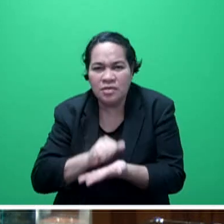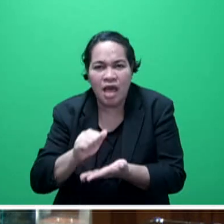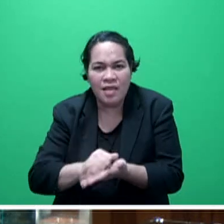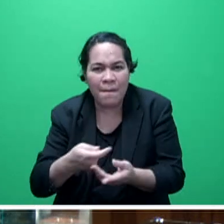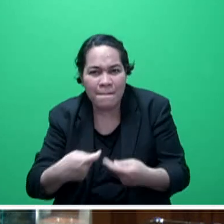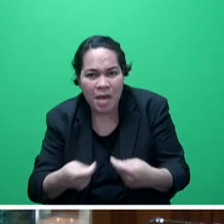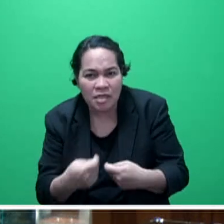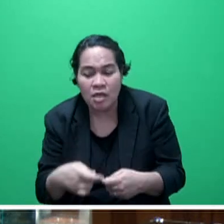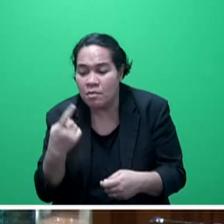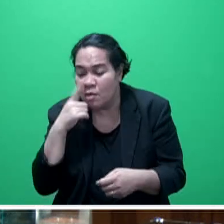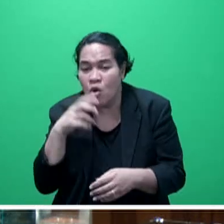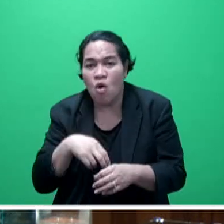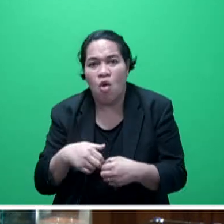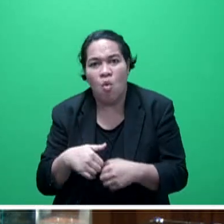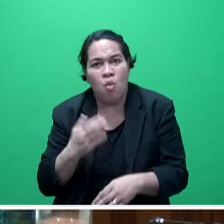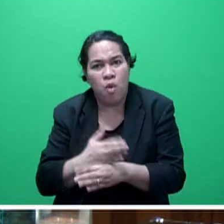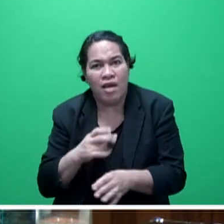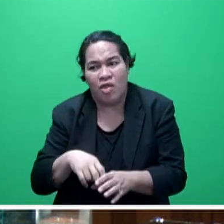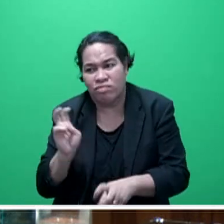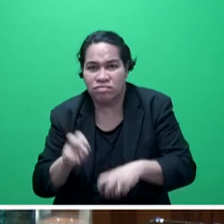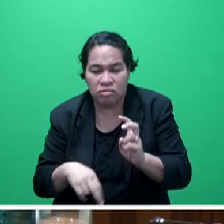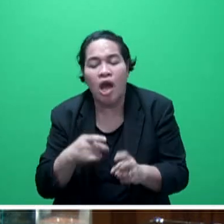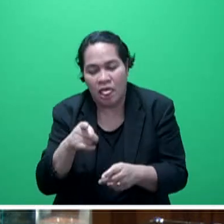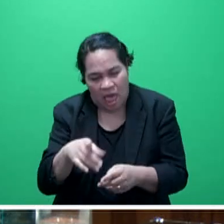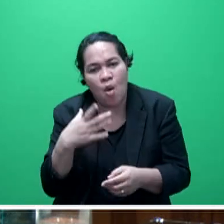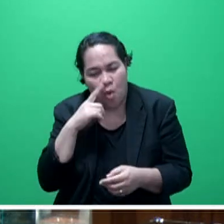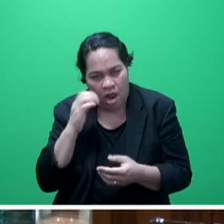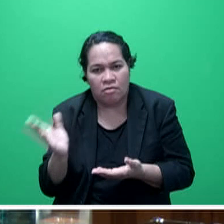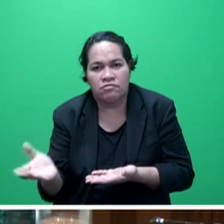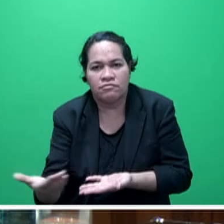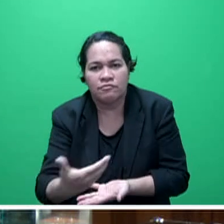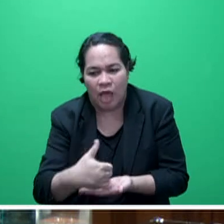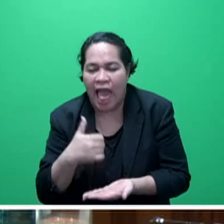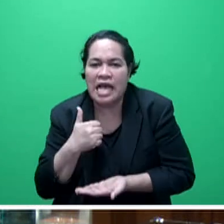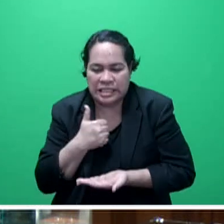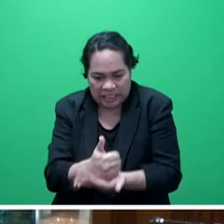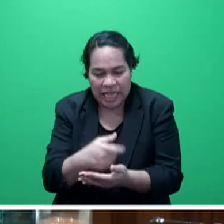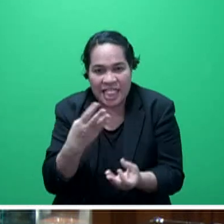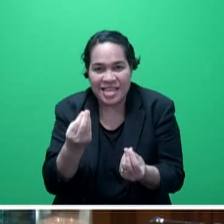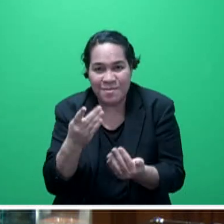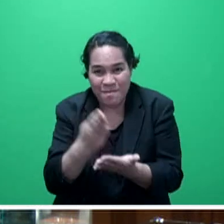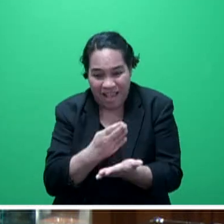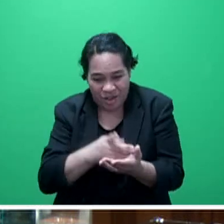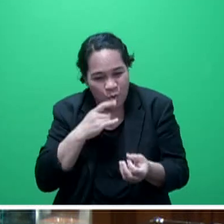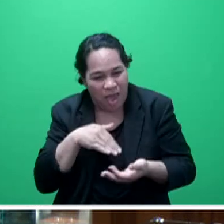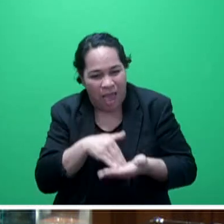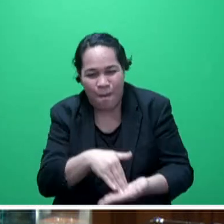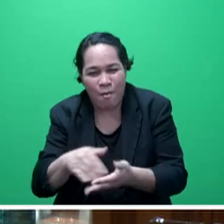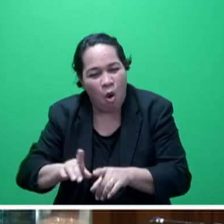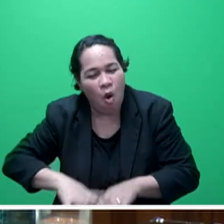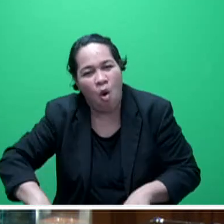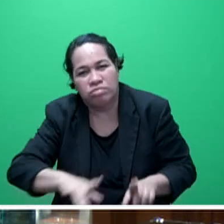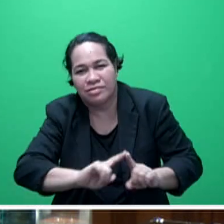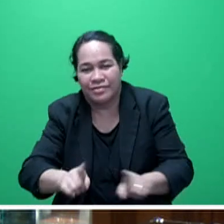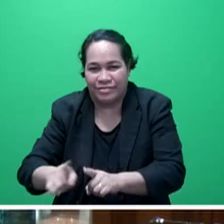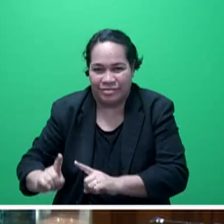jobs due to COVID-19 will reap some form of benefit and assistance as together we weather the COVID-19